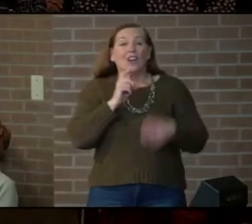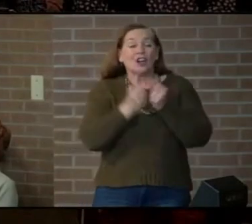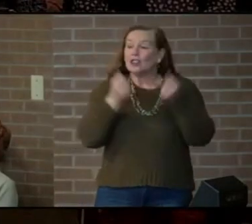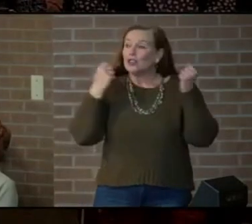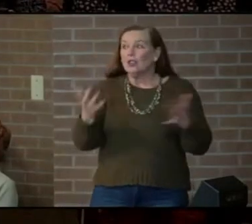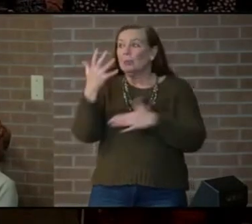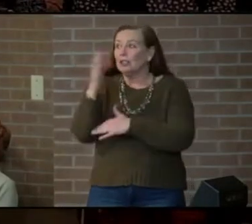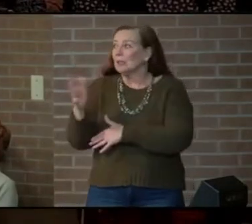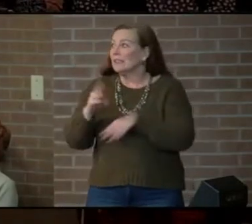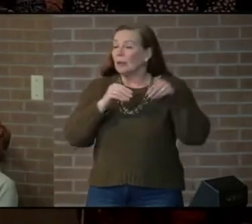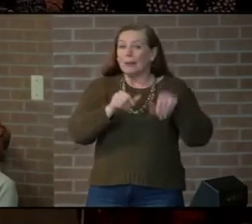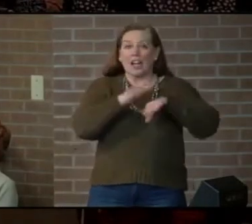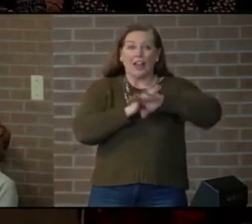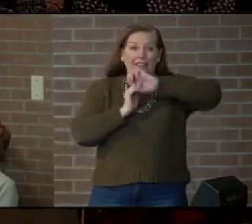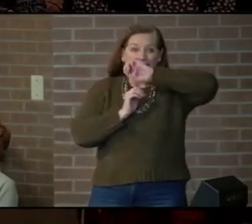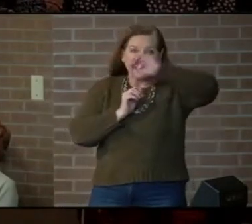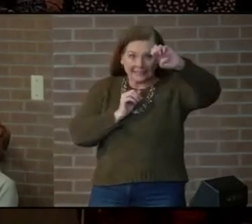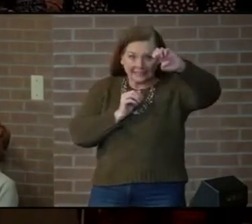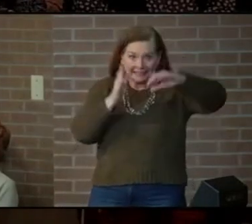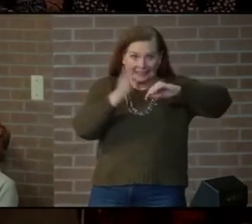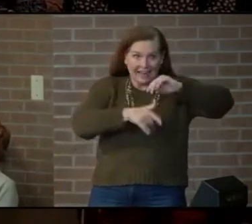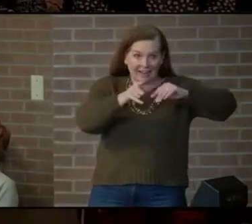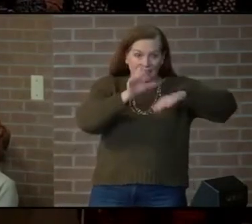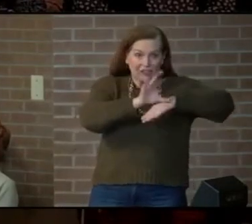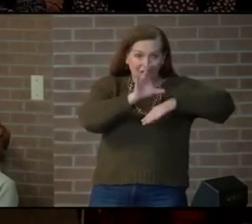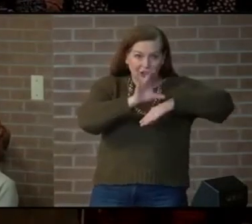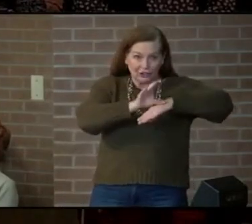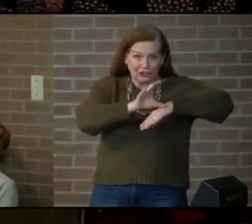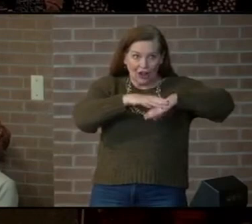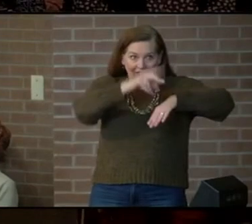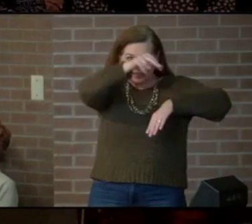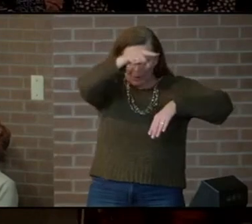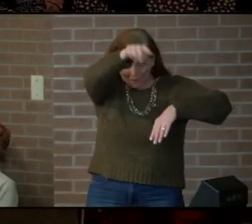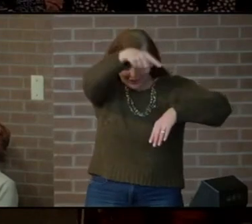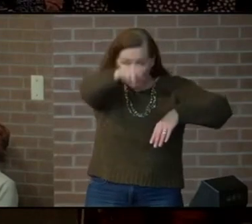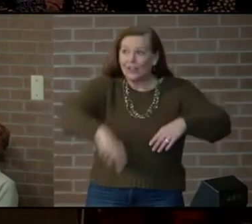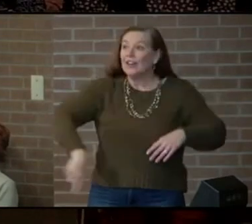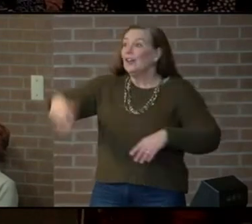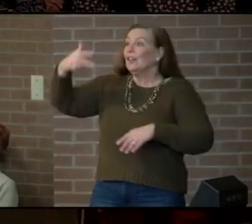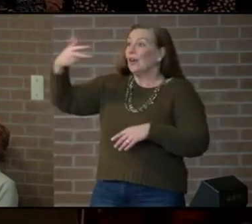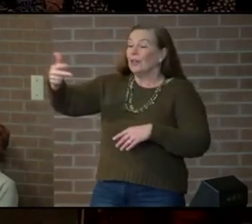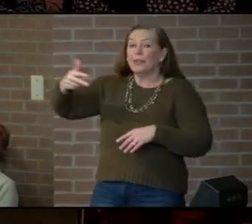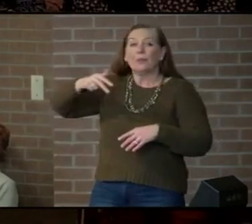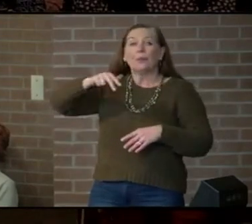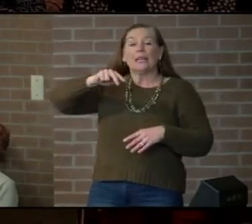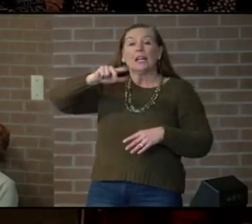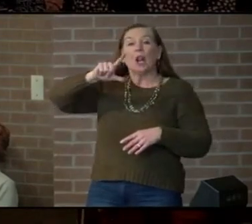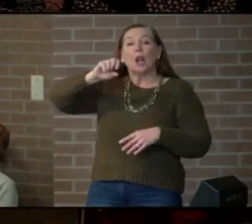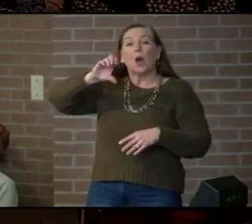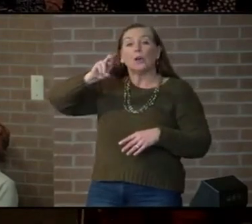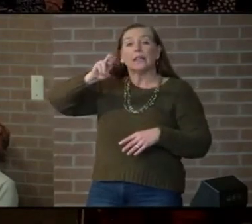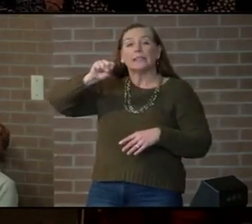are planted on the east side of the church along the sidewalk over there. There are 3 honey locust trees that are planted